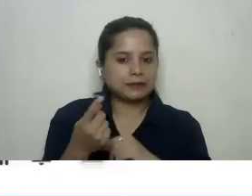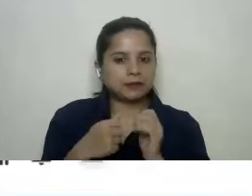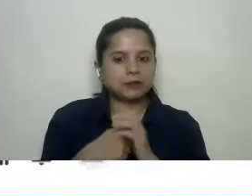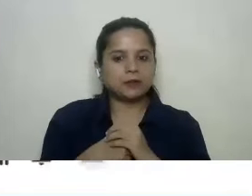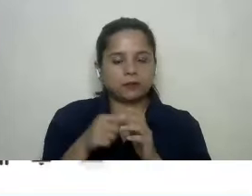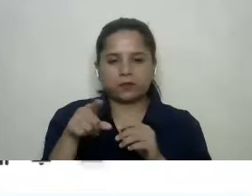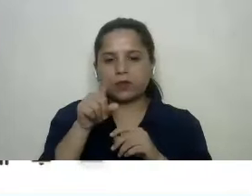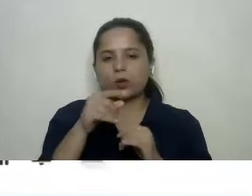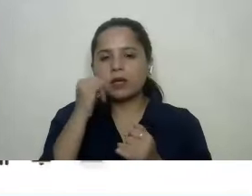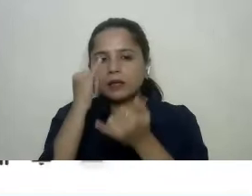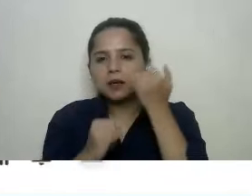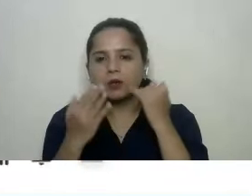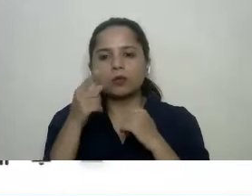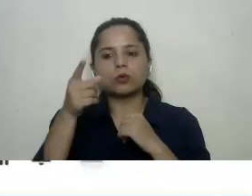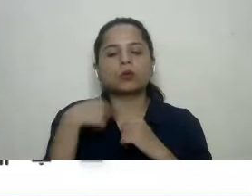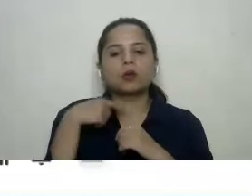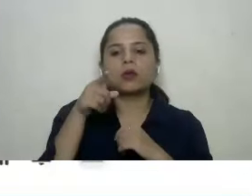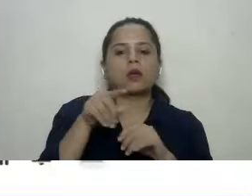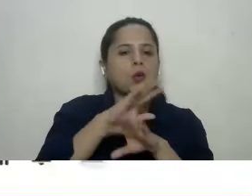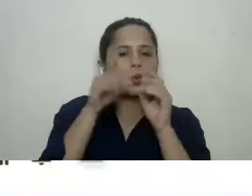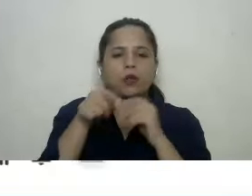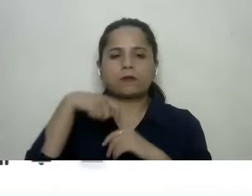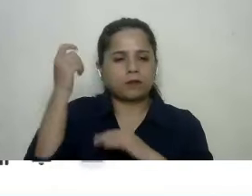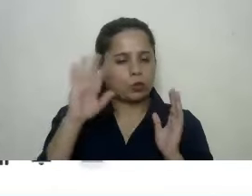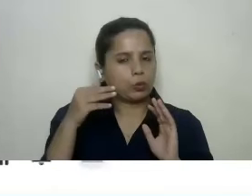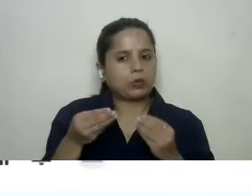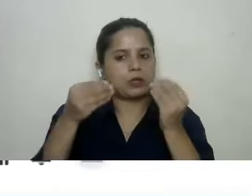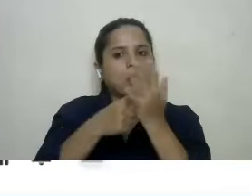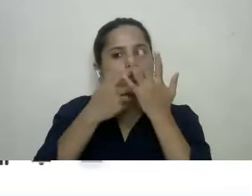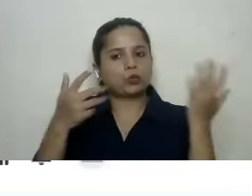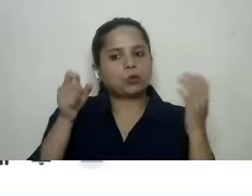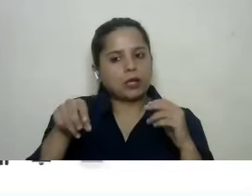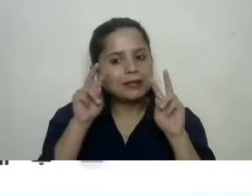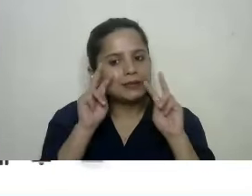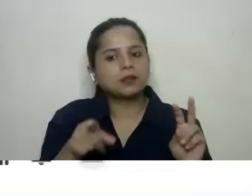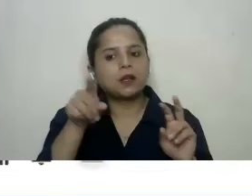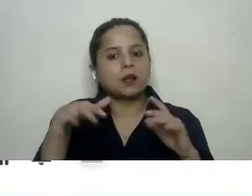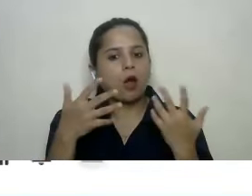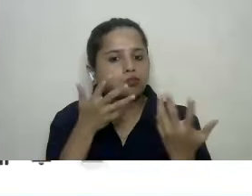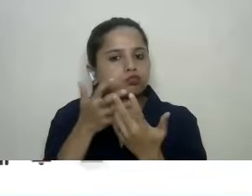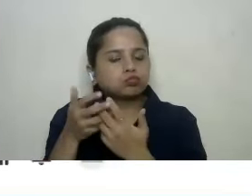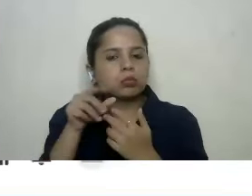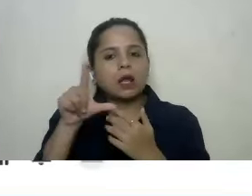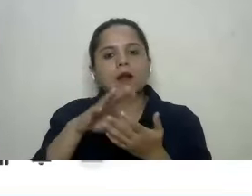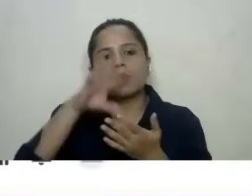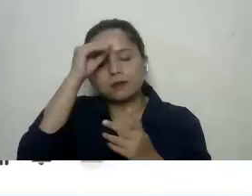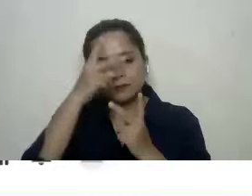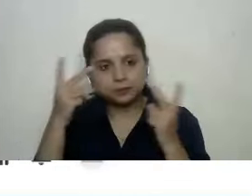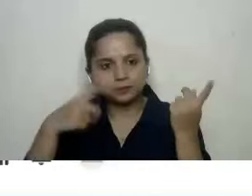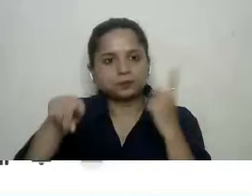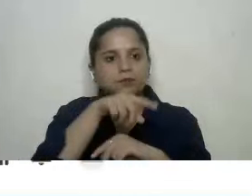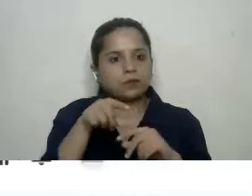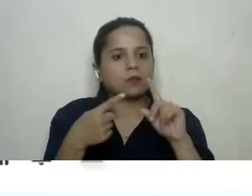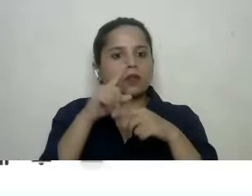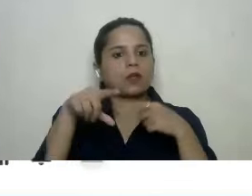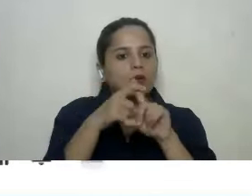reflection So bit. I and won't go take- through the next video. We'll give it as a resource. They can watch how they can customize the same lesson on TED-Ed.